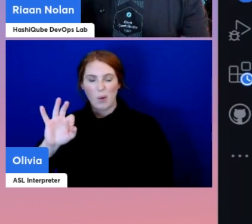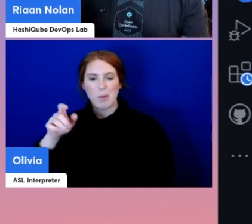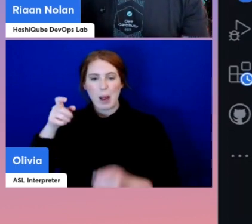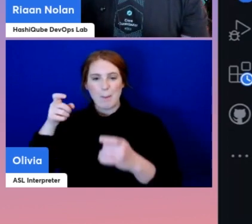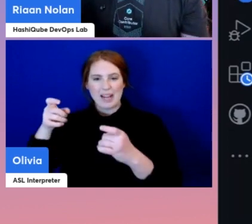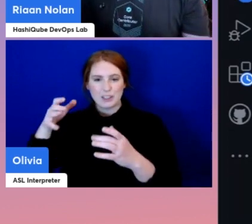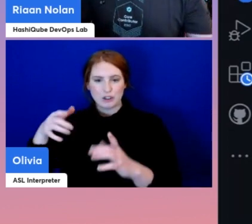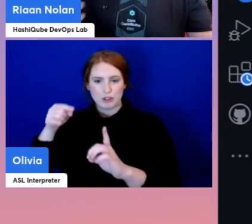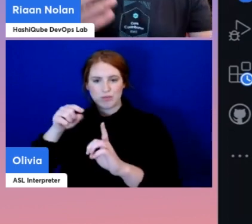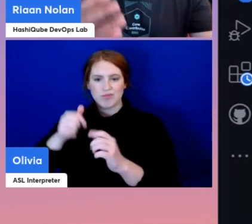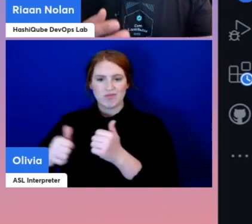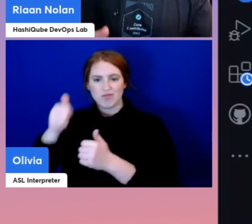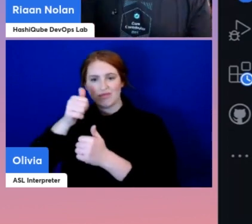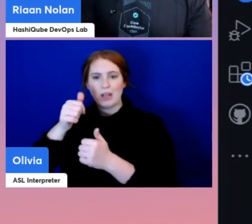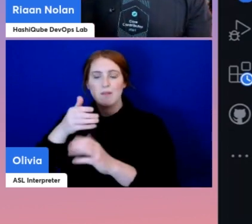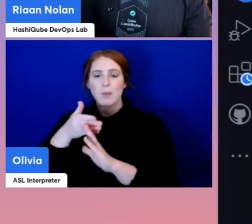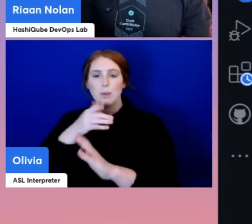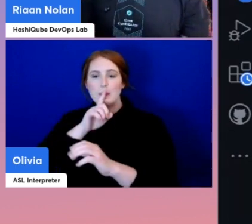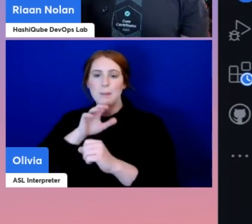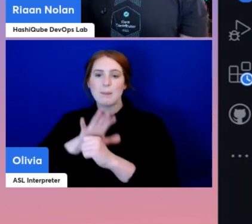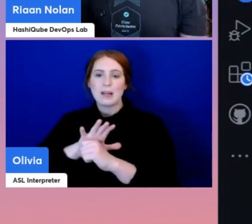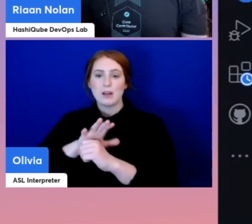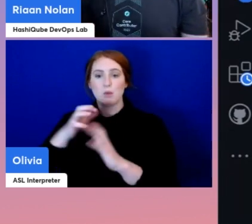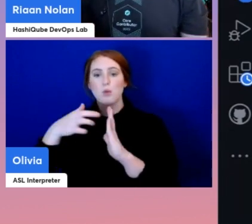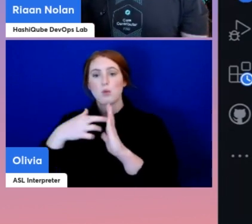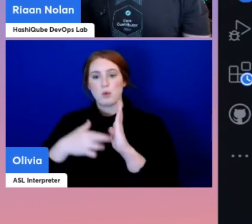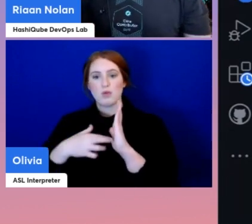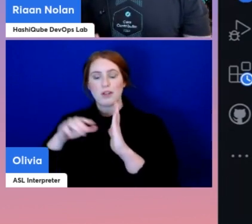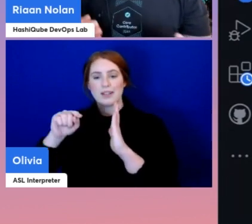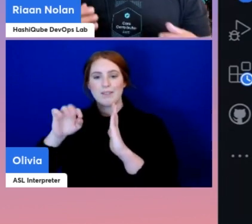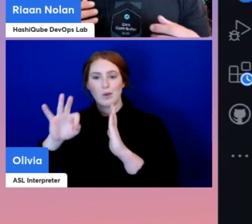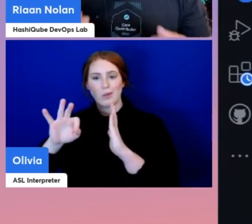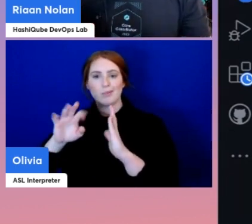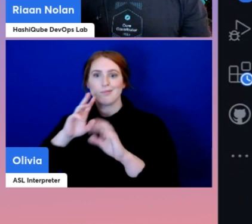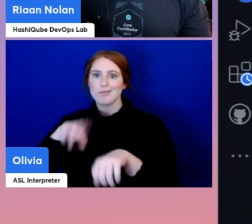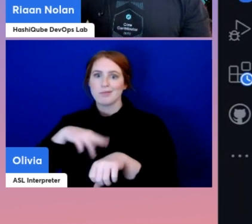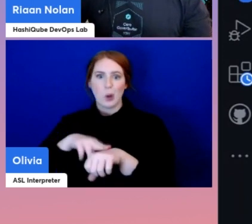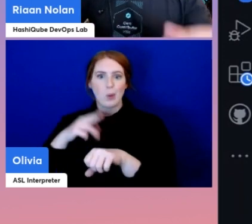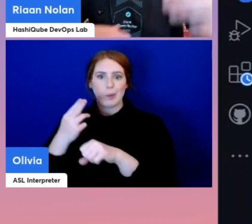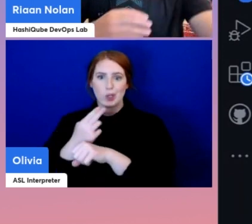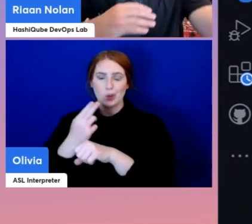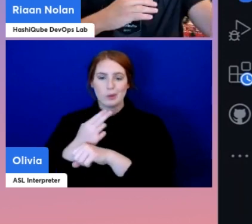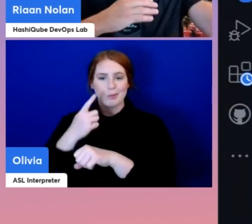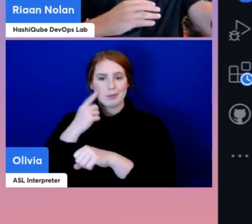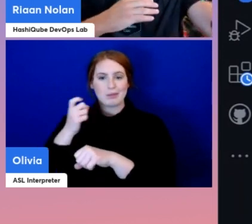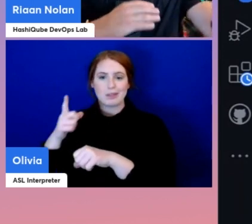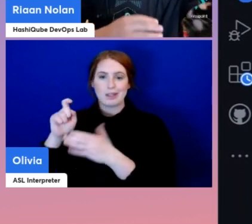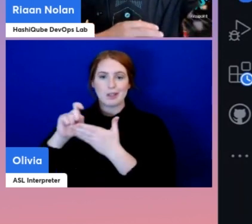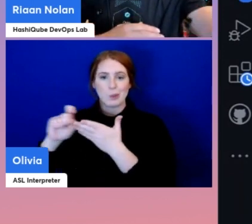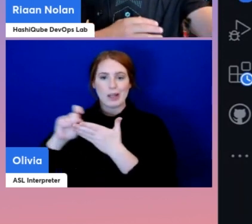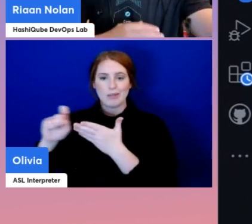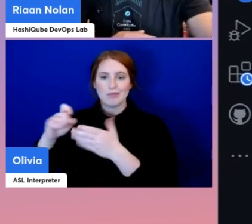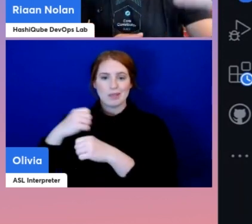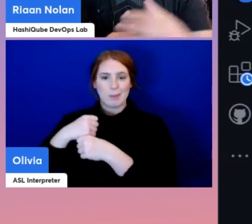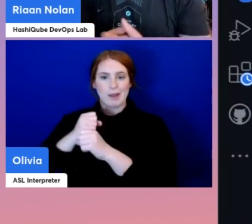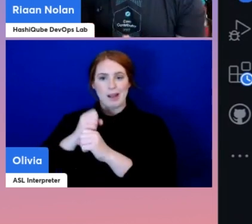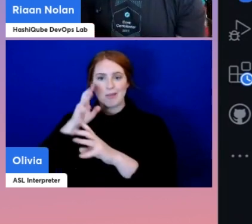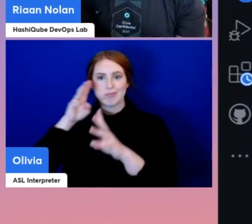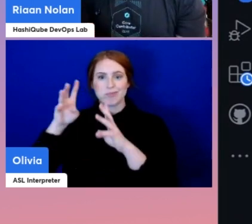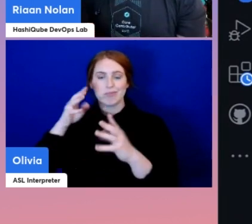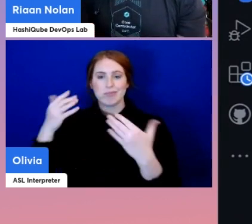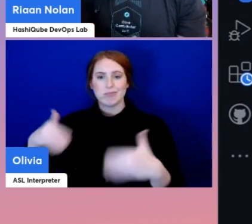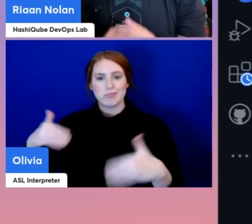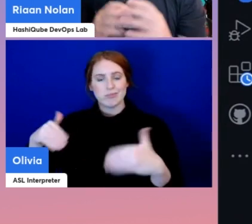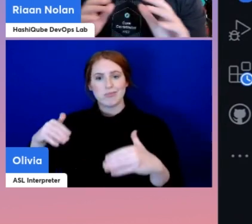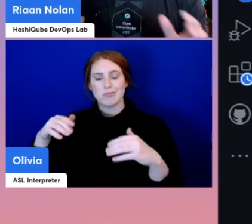for Terraform. And of course, I'm going to use it because he has just written such great stuff, such a list of Terraform modules